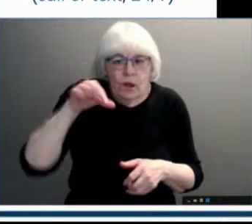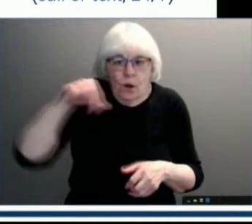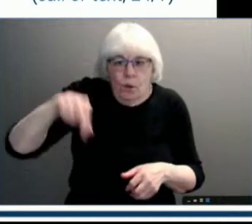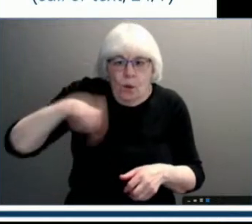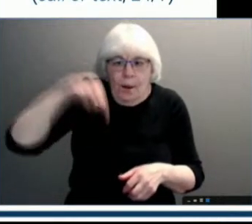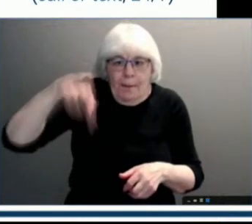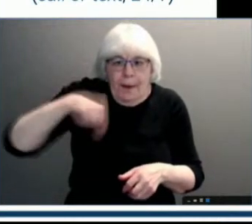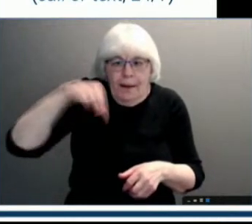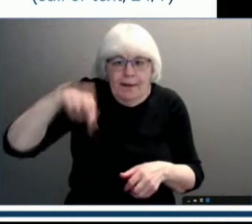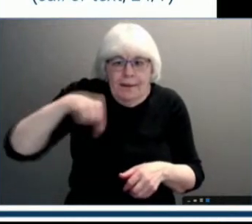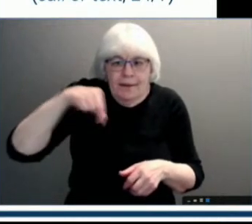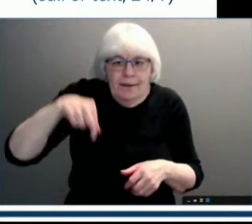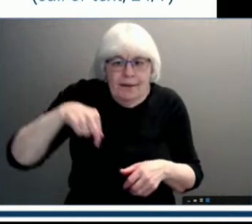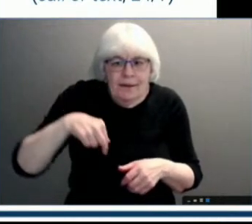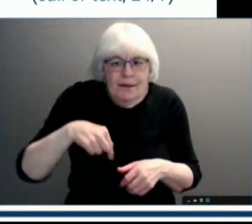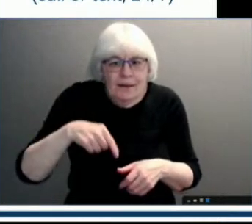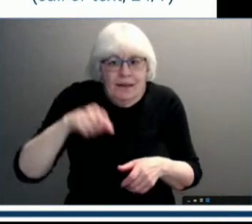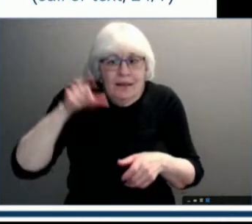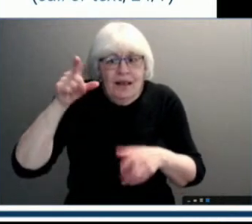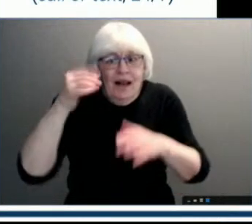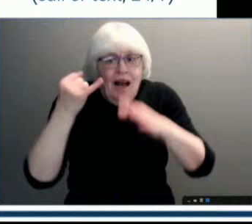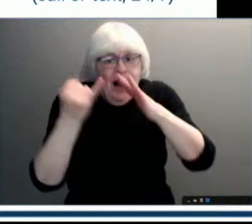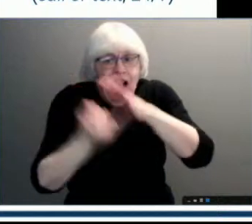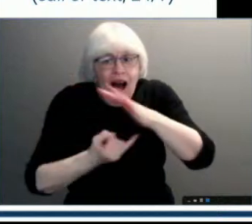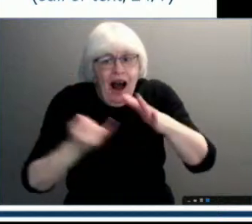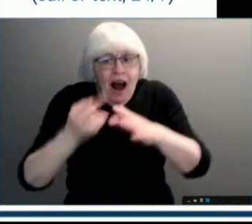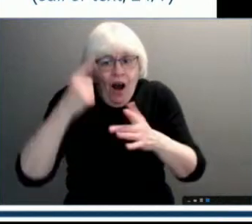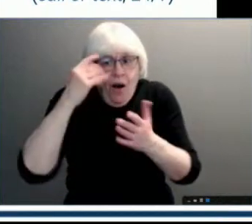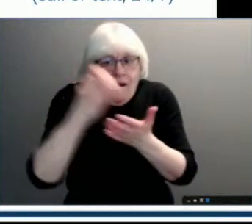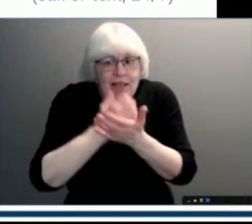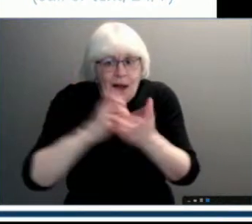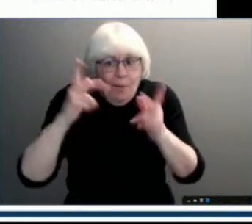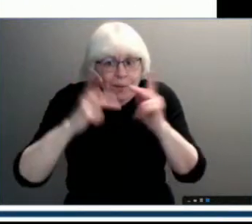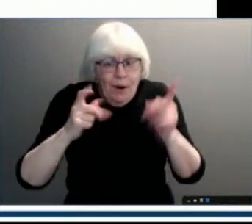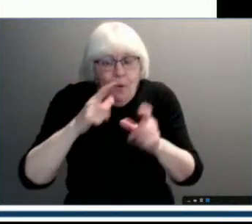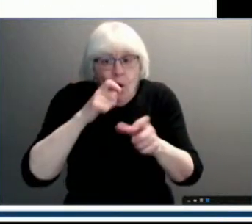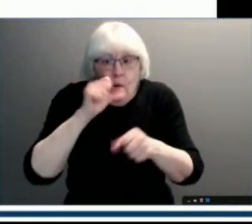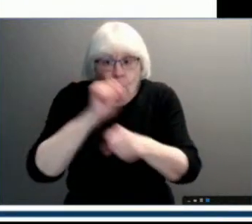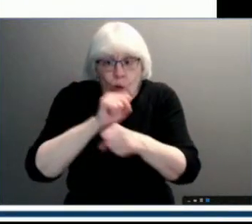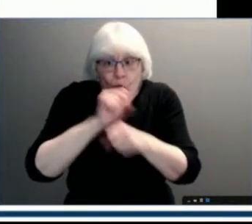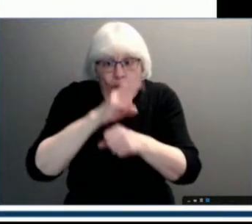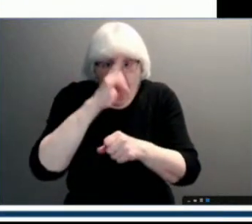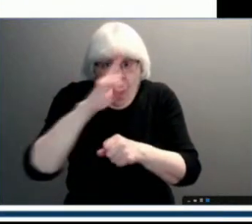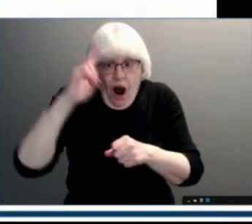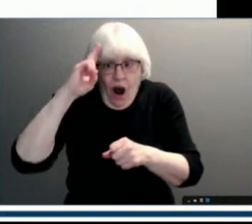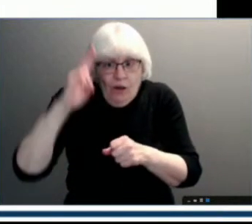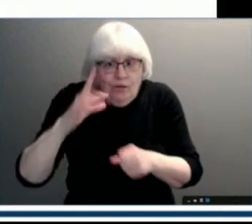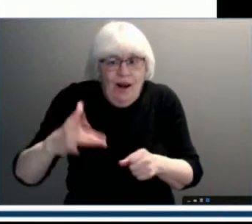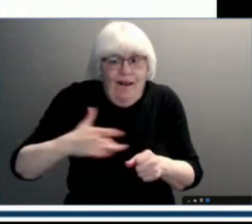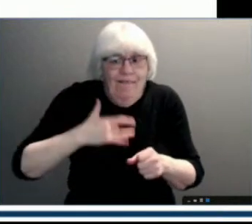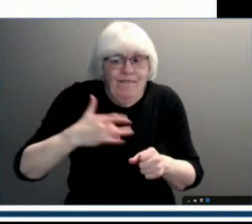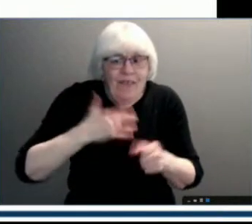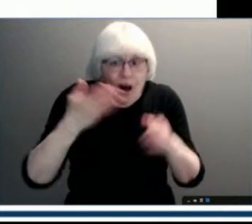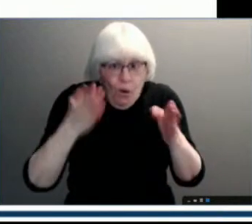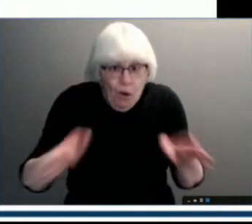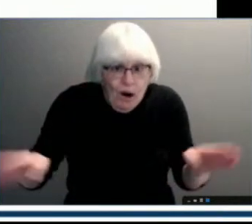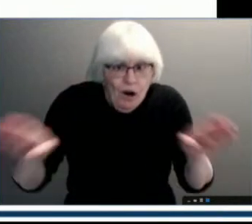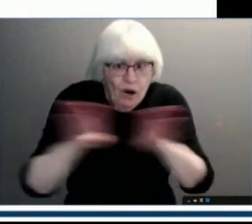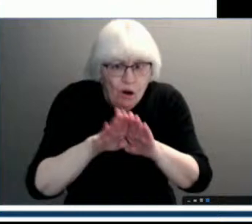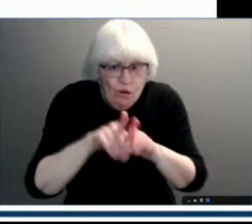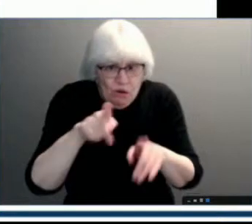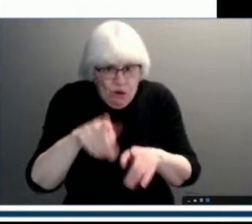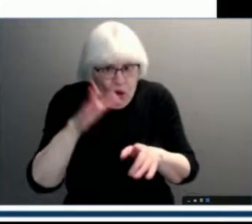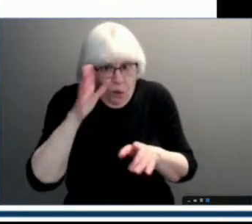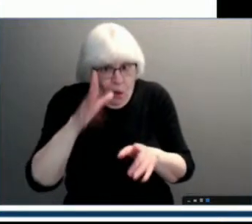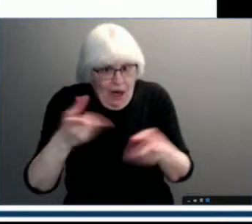some workers in the hospitals was going to get shrunk down. Is that something that you're thinking of doing maybe in Nova Scotia as well?